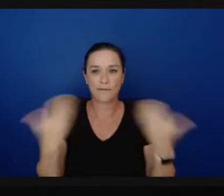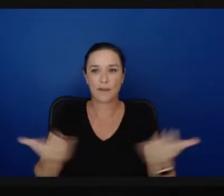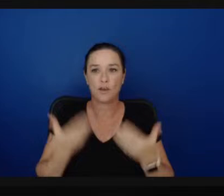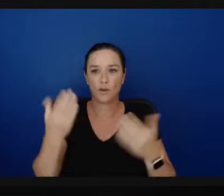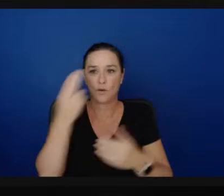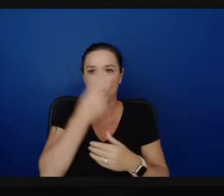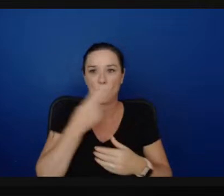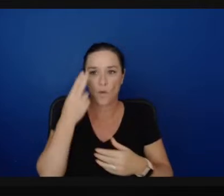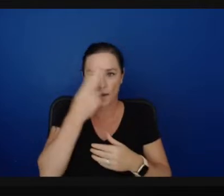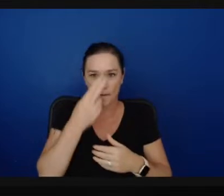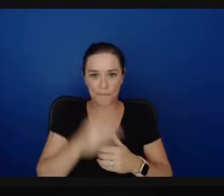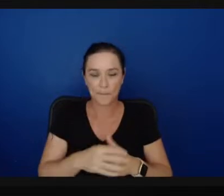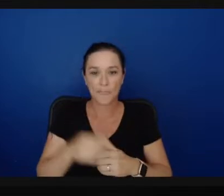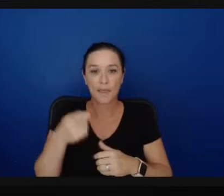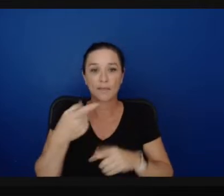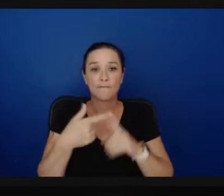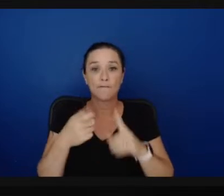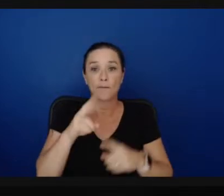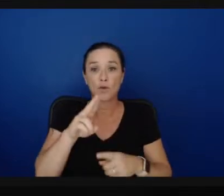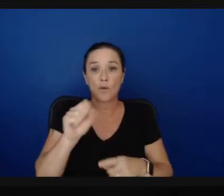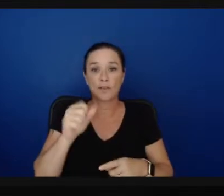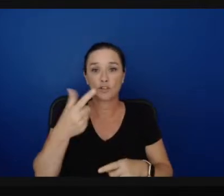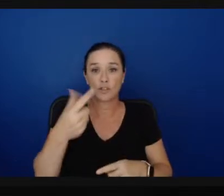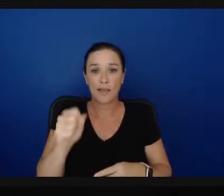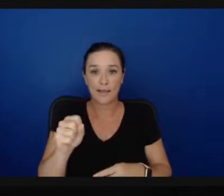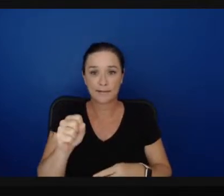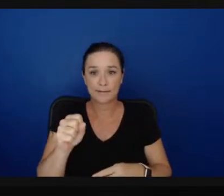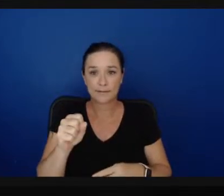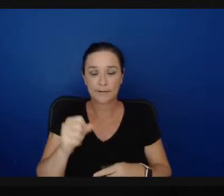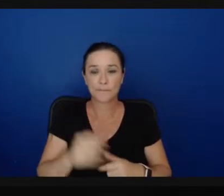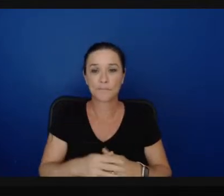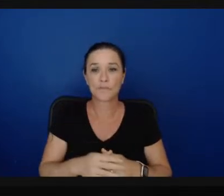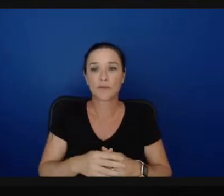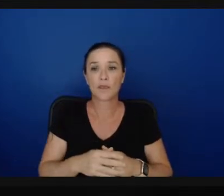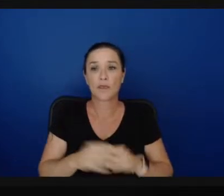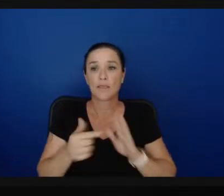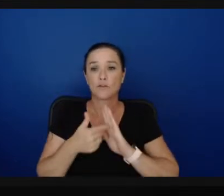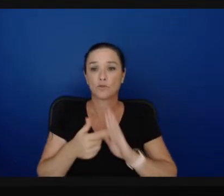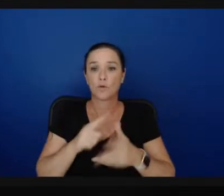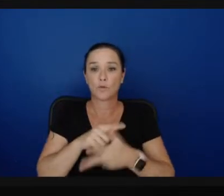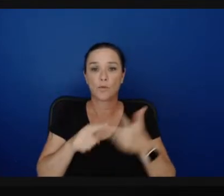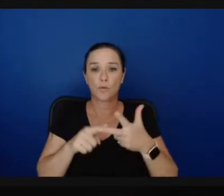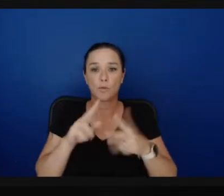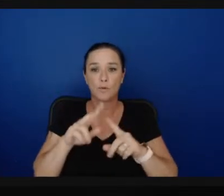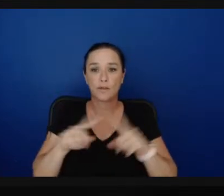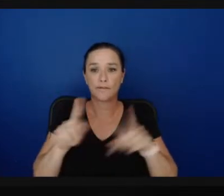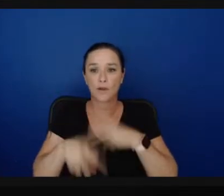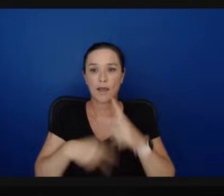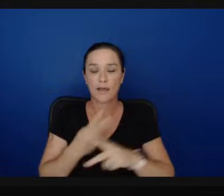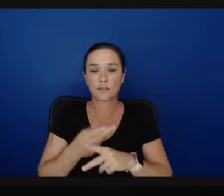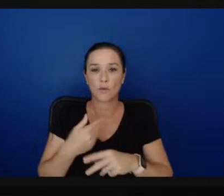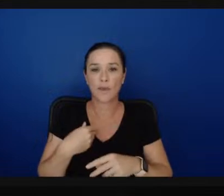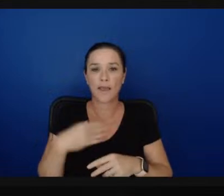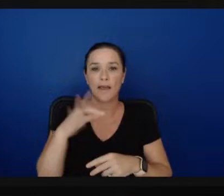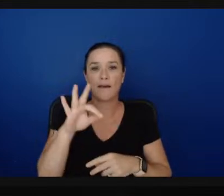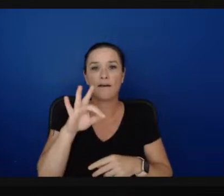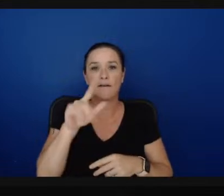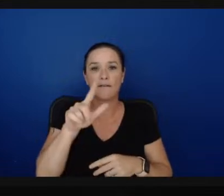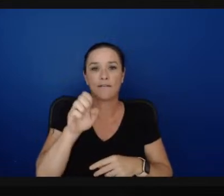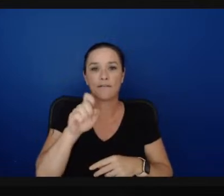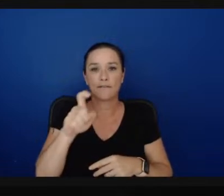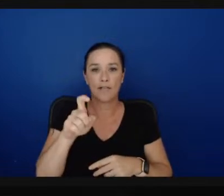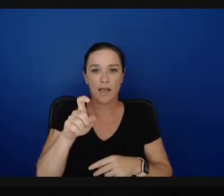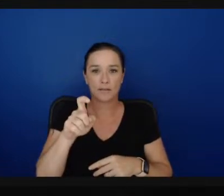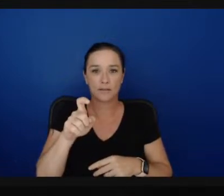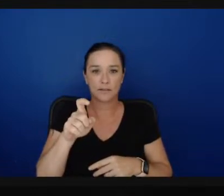This is a slide from the USGS that's showing the 3 kinds of earthquakes. What we call flex earthquakes, or I sometimes